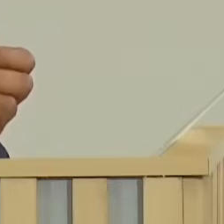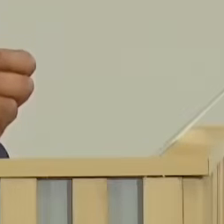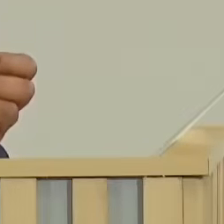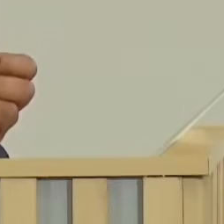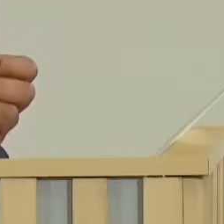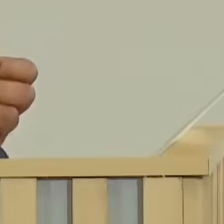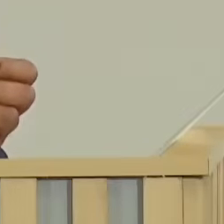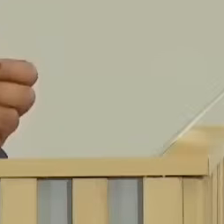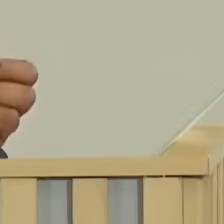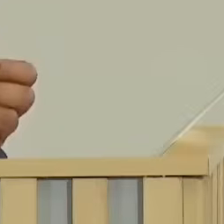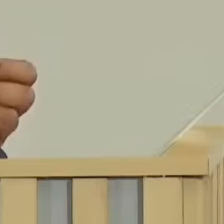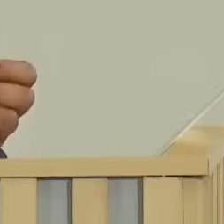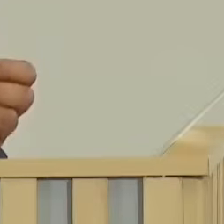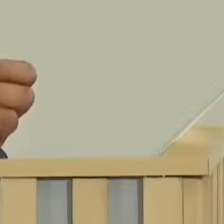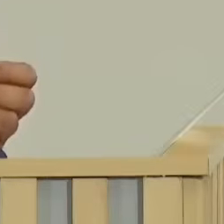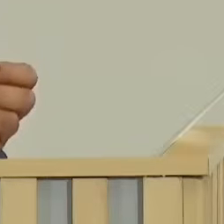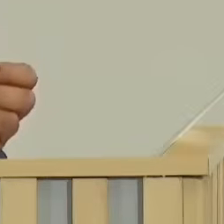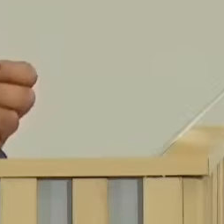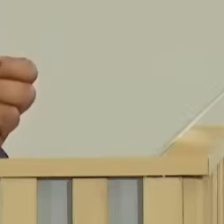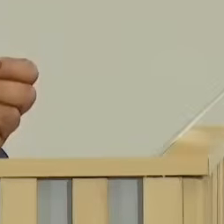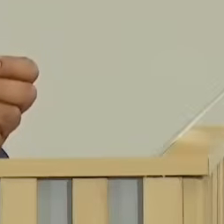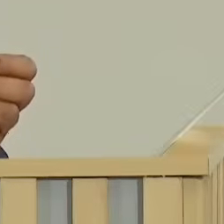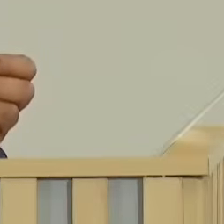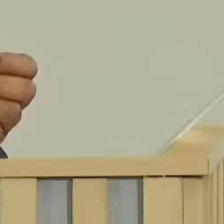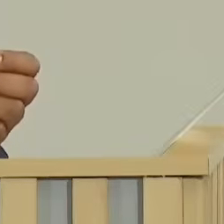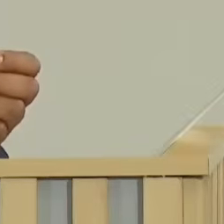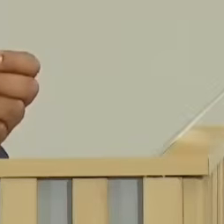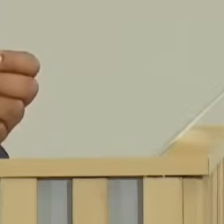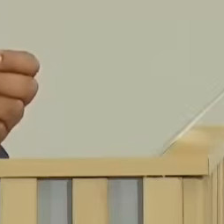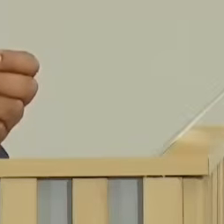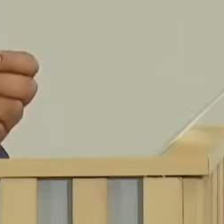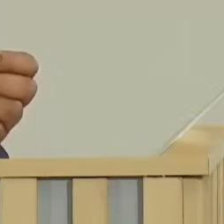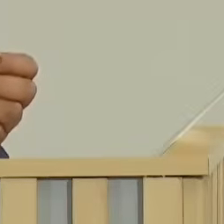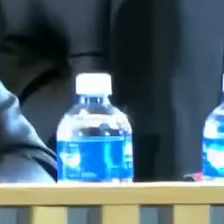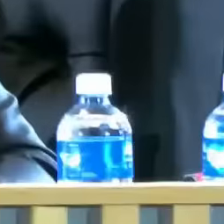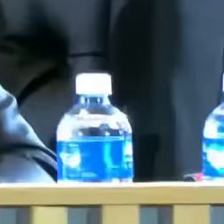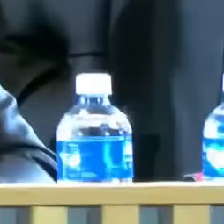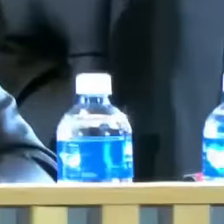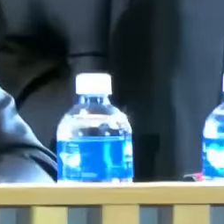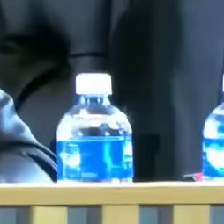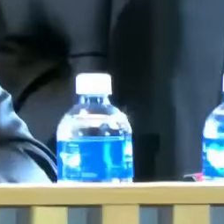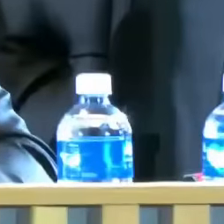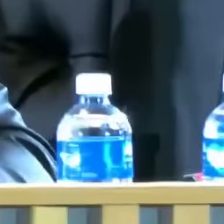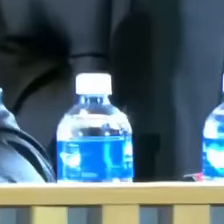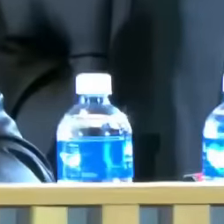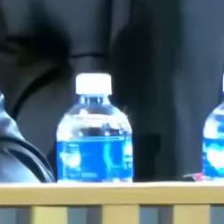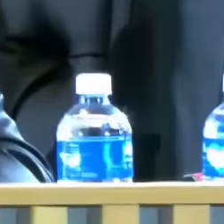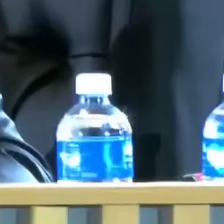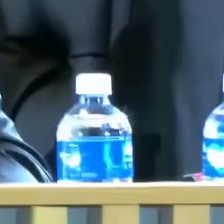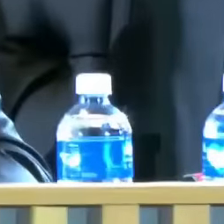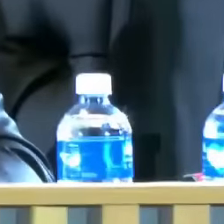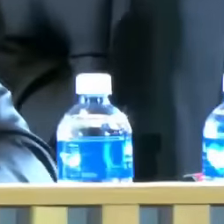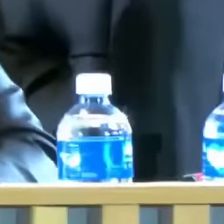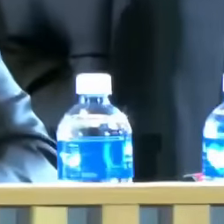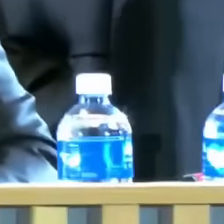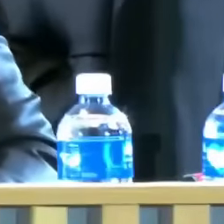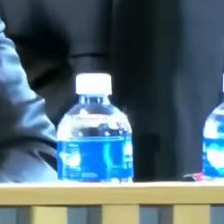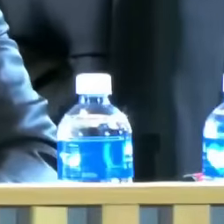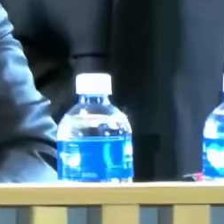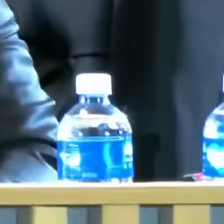And also in our strategic plan, you do find them. In the strategic plan? Yeah, in our SAPS strategic